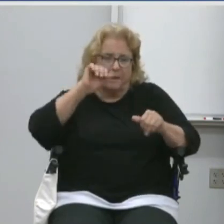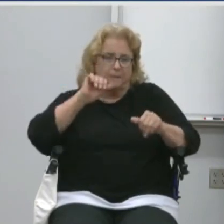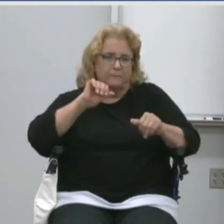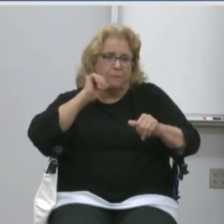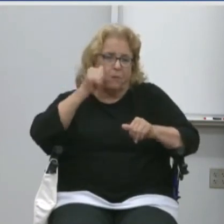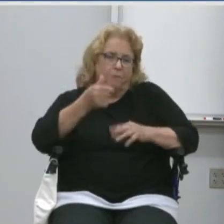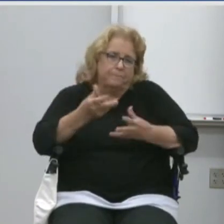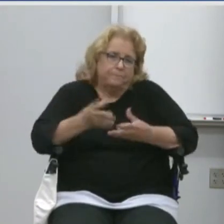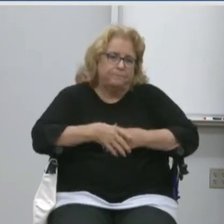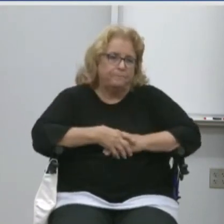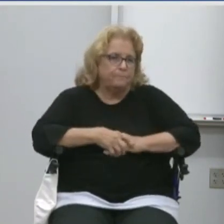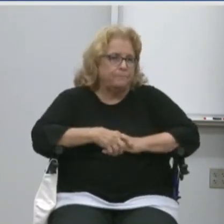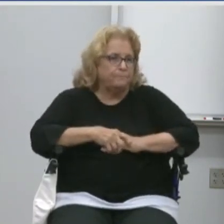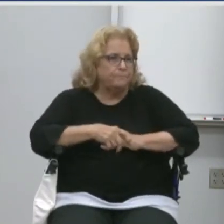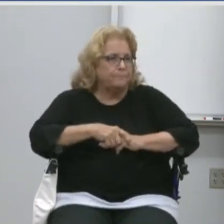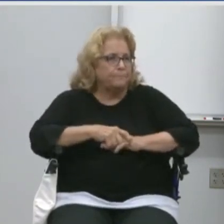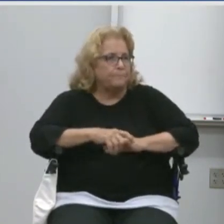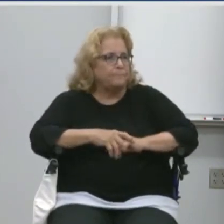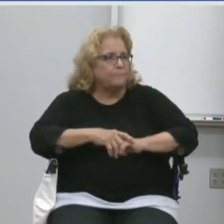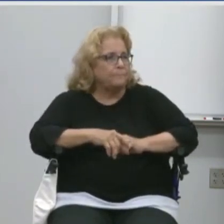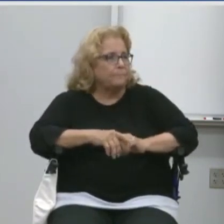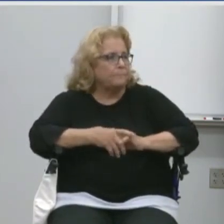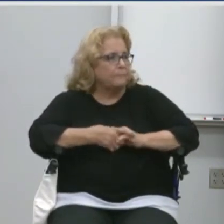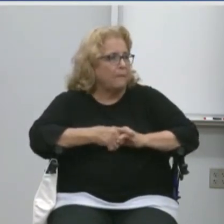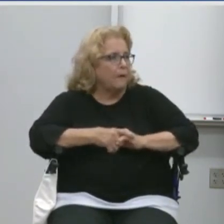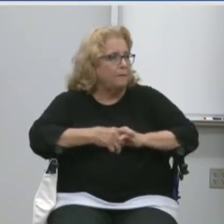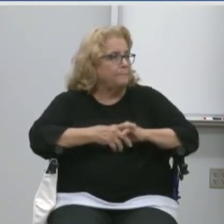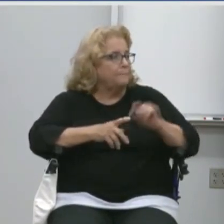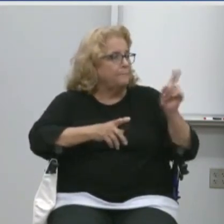tomorrow. Thank you.